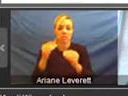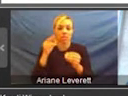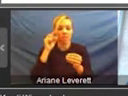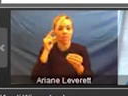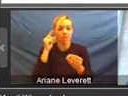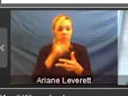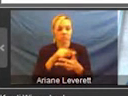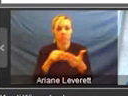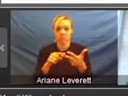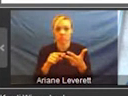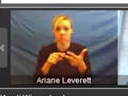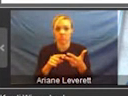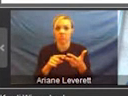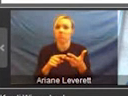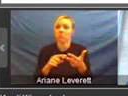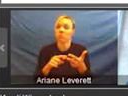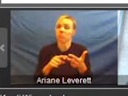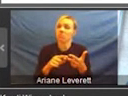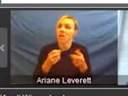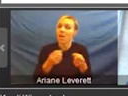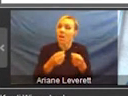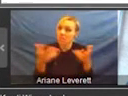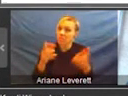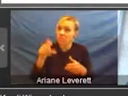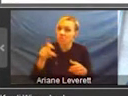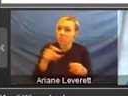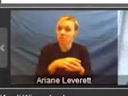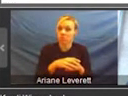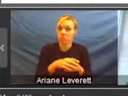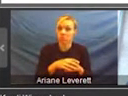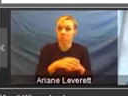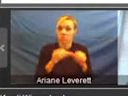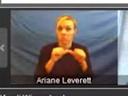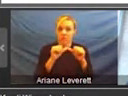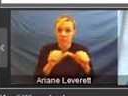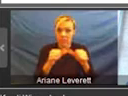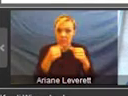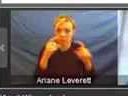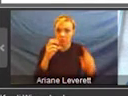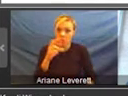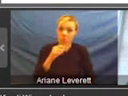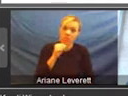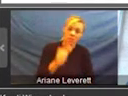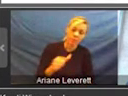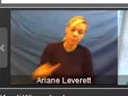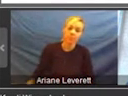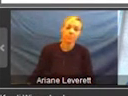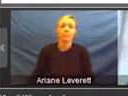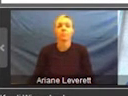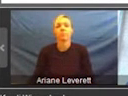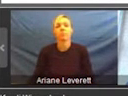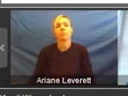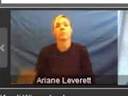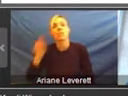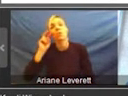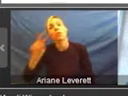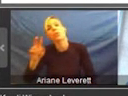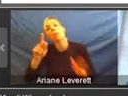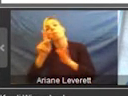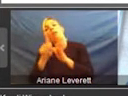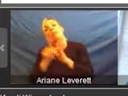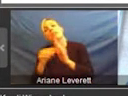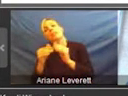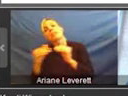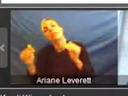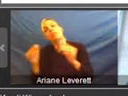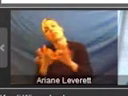the policy level, very important, specifically for educational projects or processes which